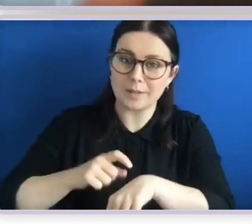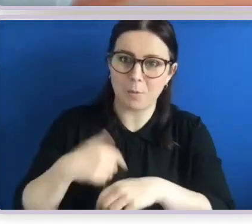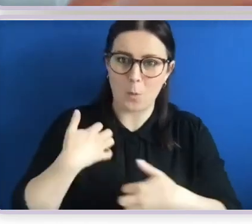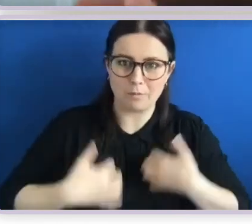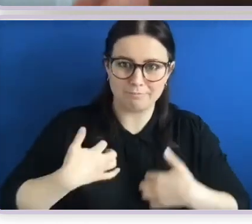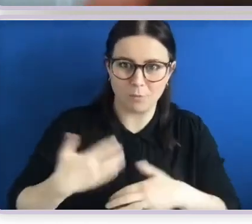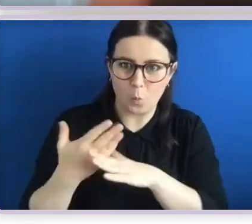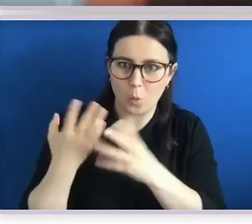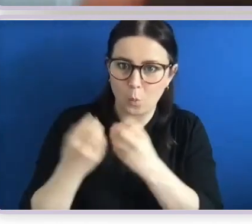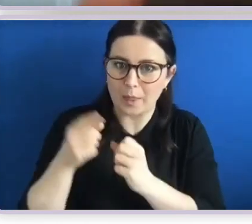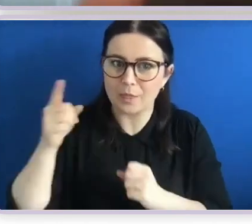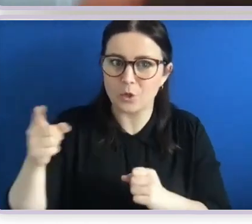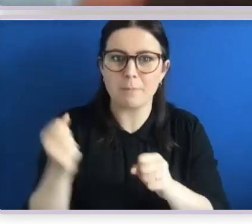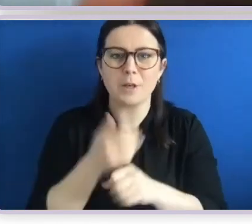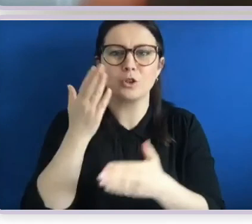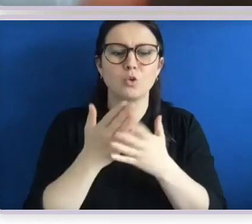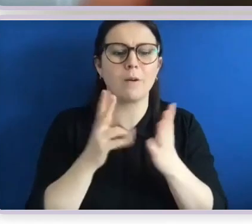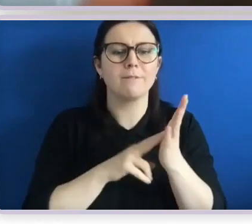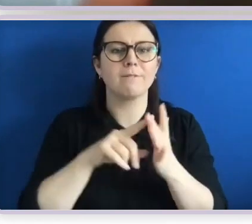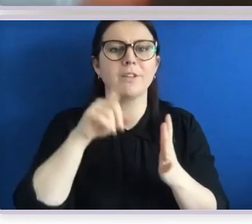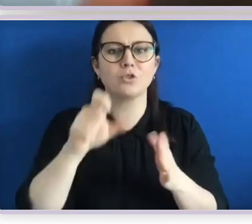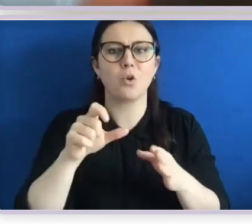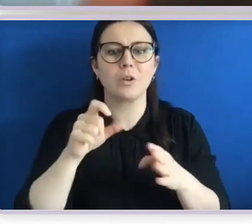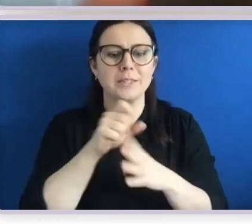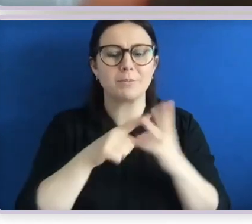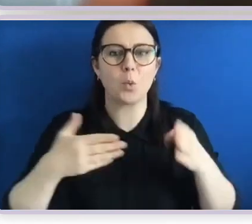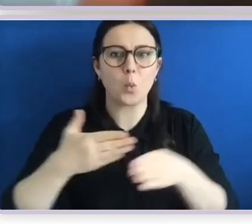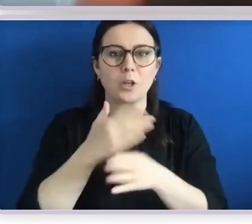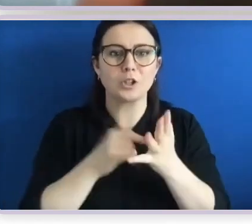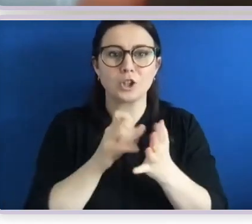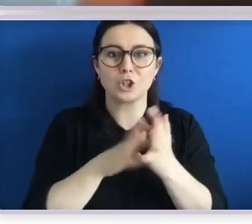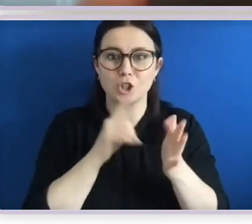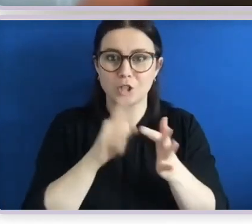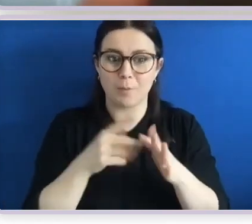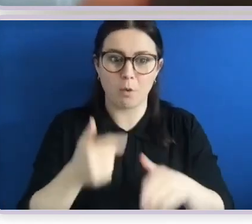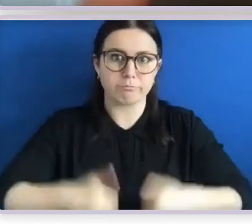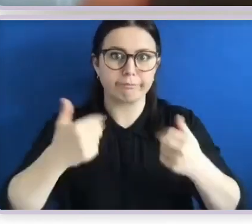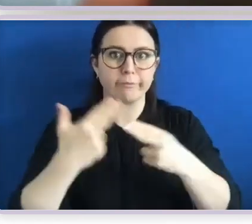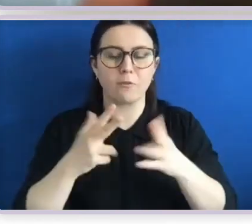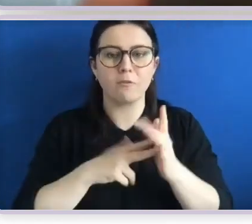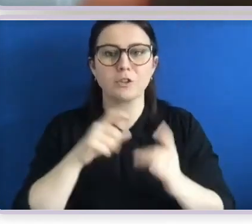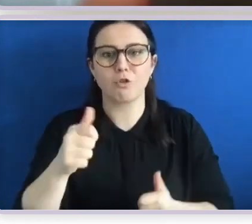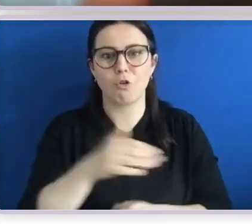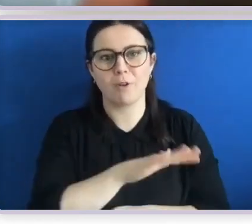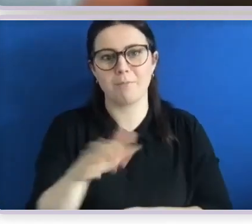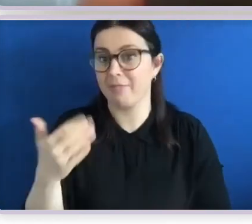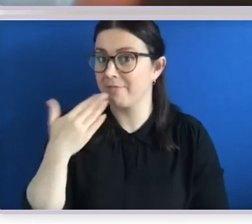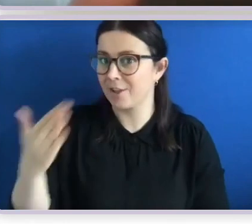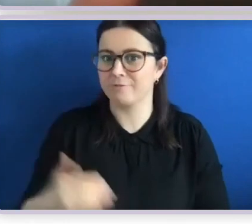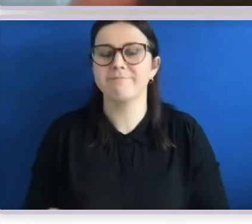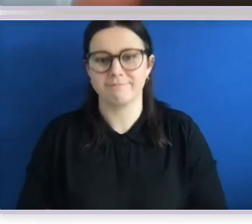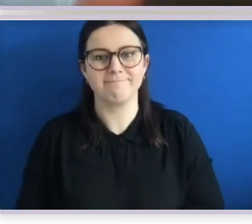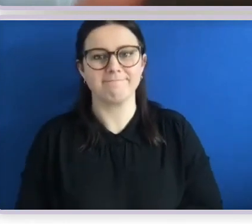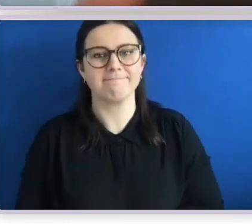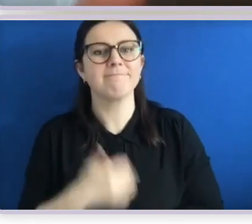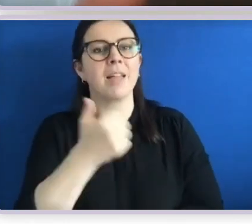making sure that the Victorian Disability Workers Scheme works for Victoria. So thank you very much. Great. Thanks so much, Melissa. And